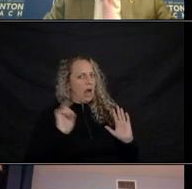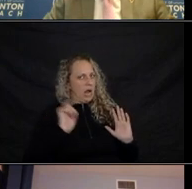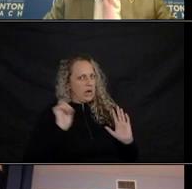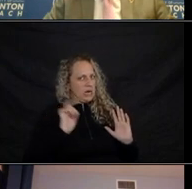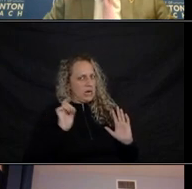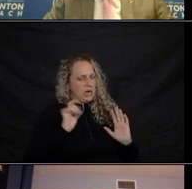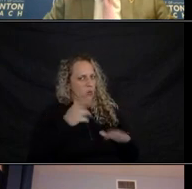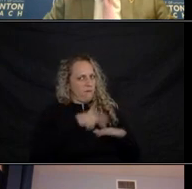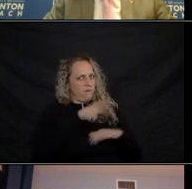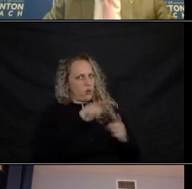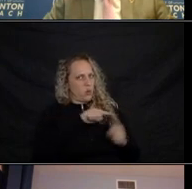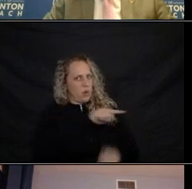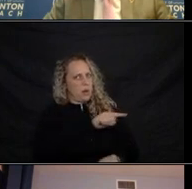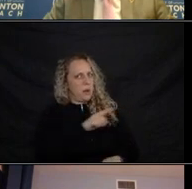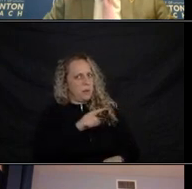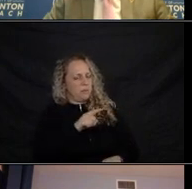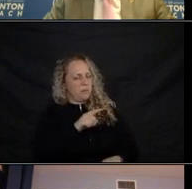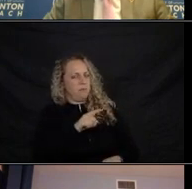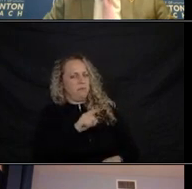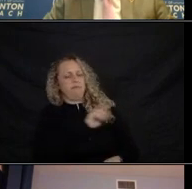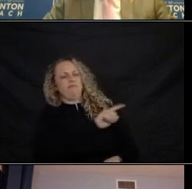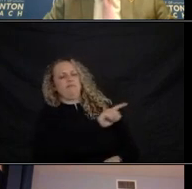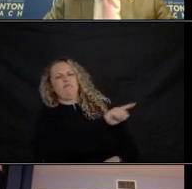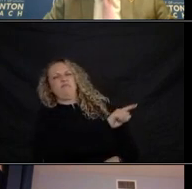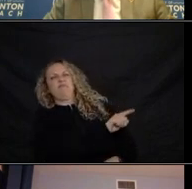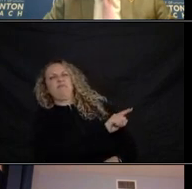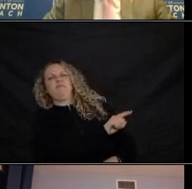I need to refer to him or defer to him. We'll get back.